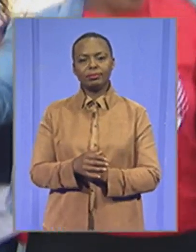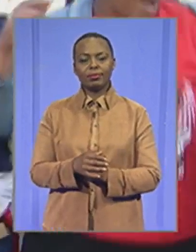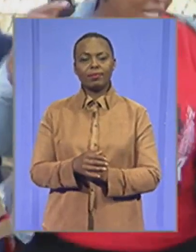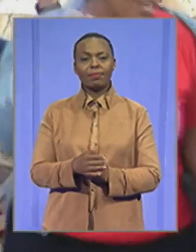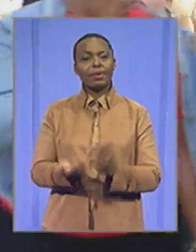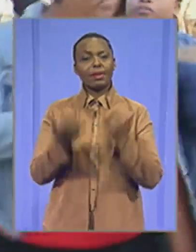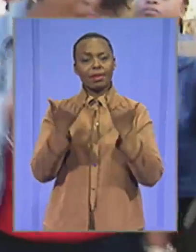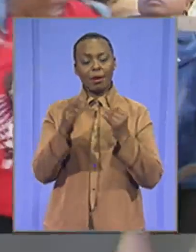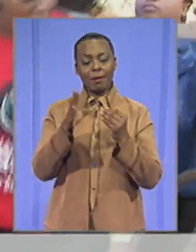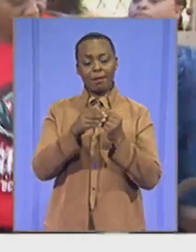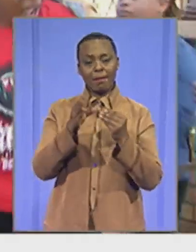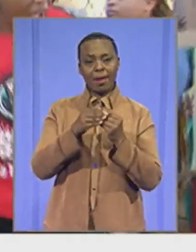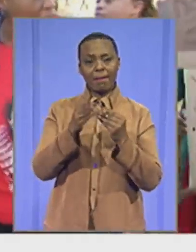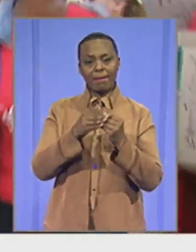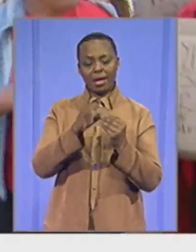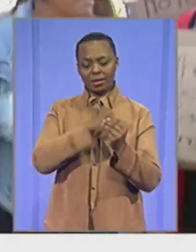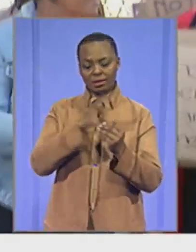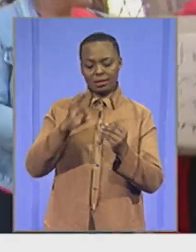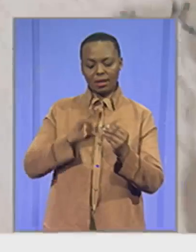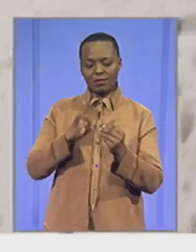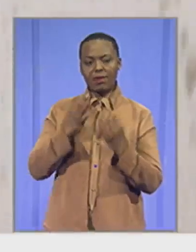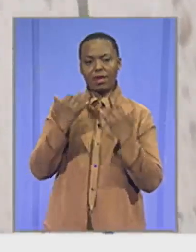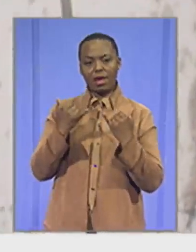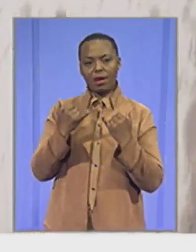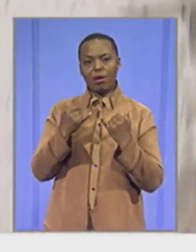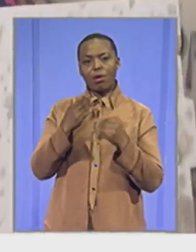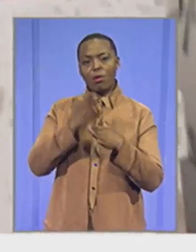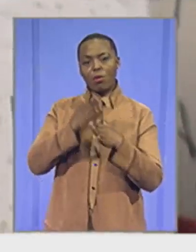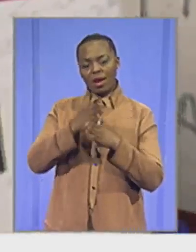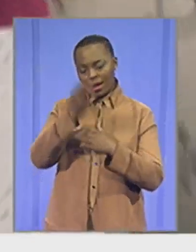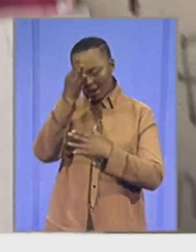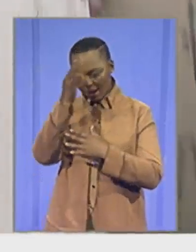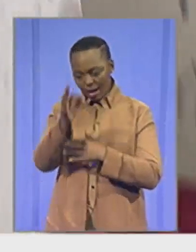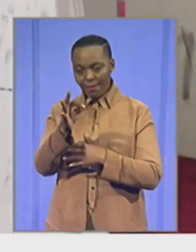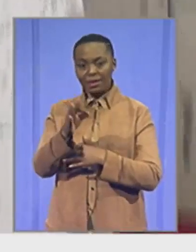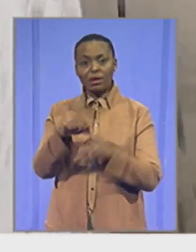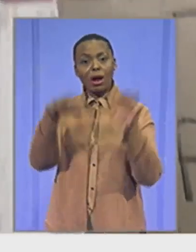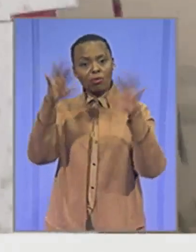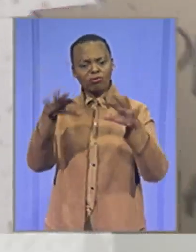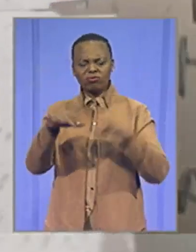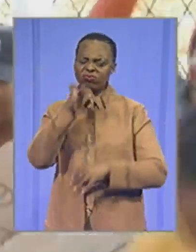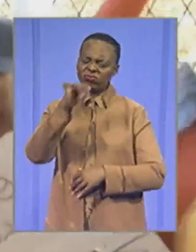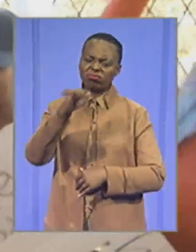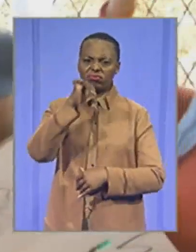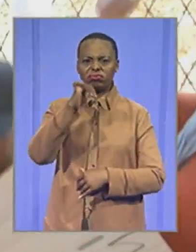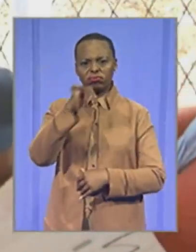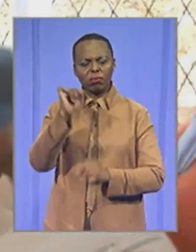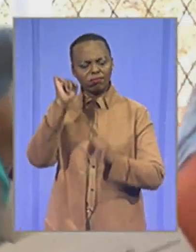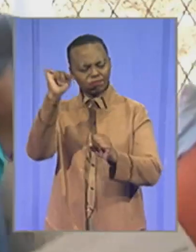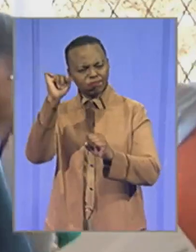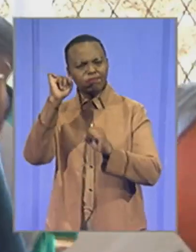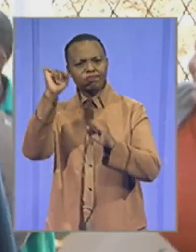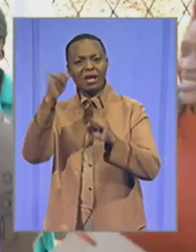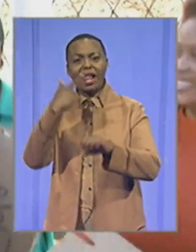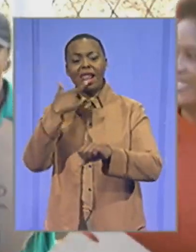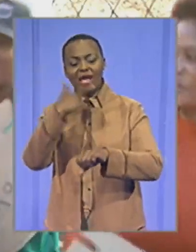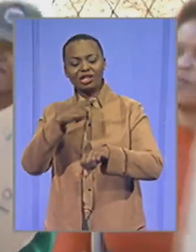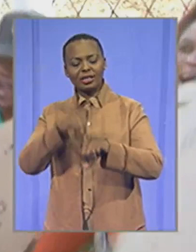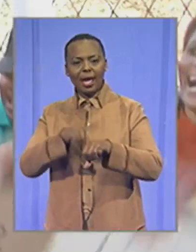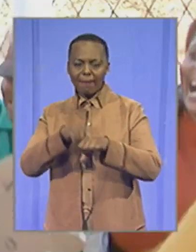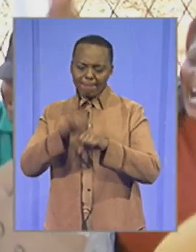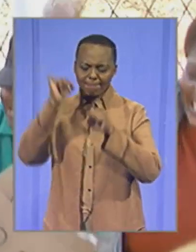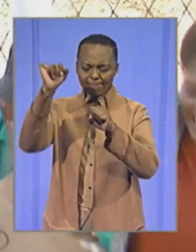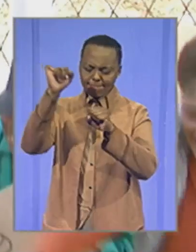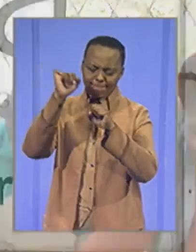Maloko a Khosatu ao a direlang puso a ne a tshwere ditshupetso mo puleng. Ba ne ba dirisa nako ya bona ya dijo tsa motshegare go